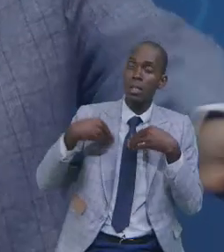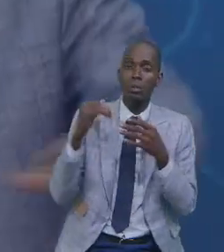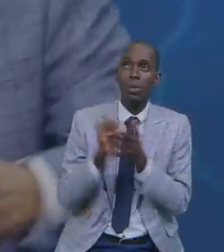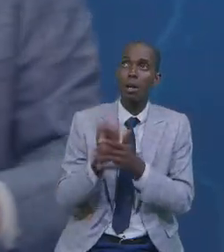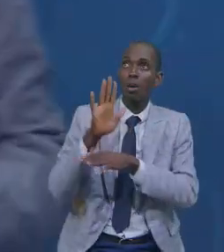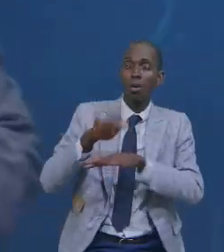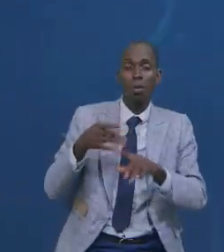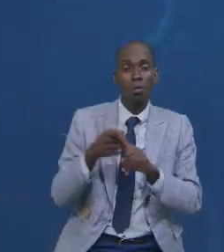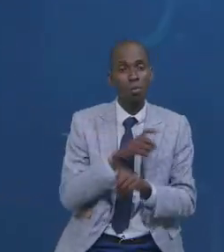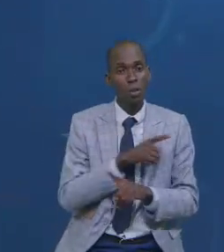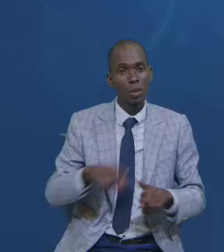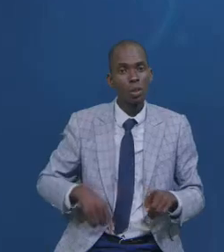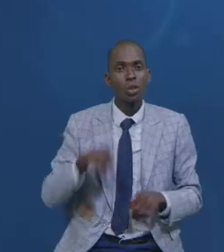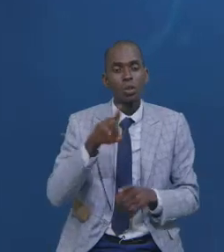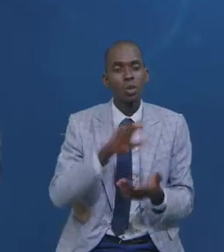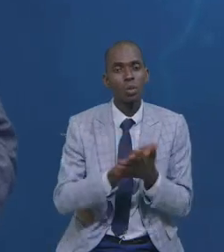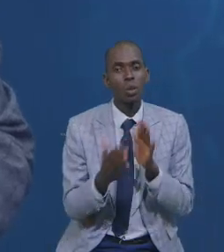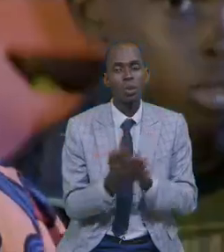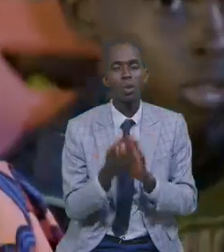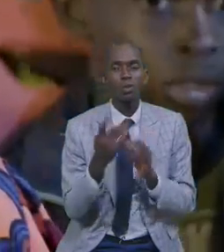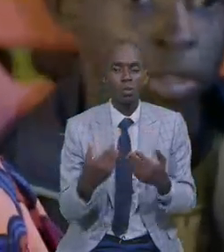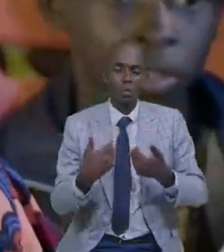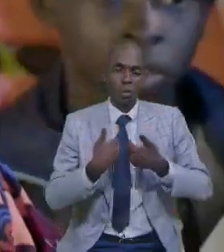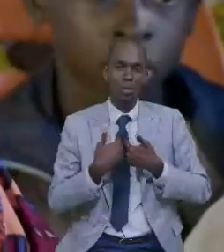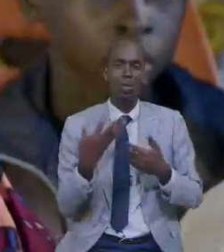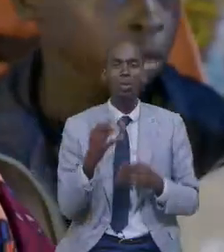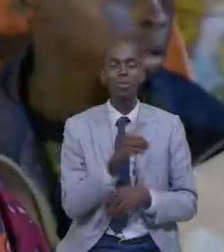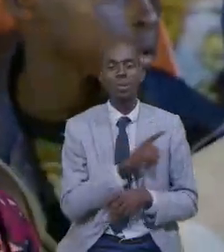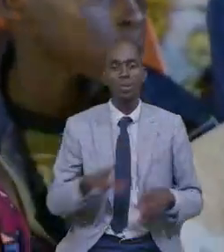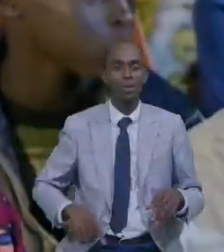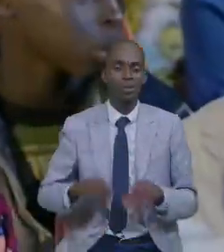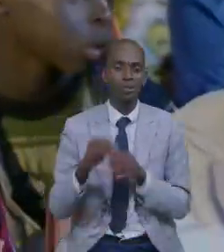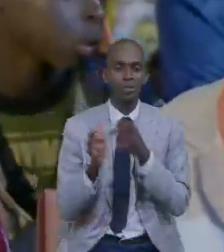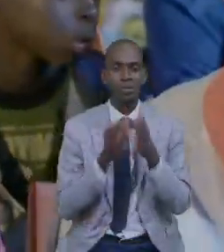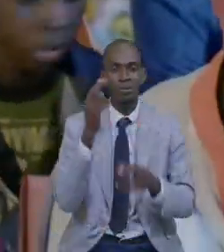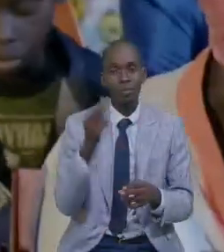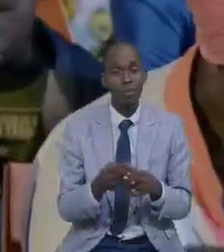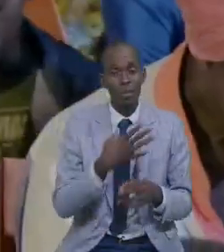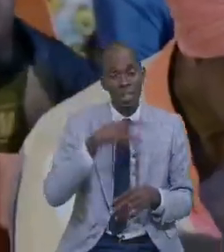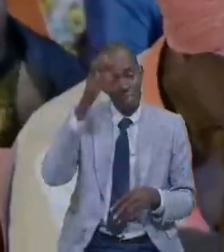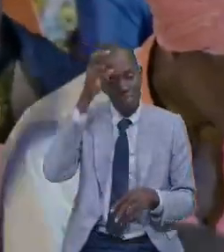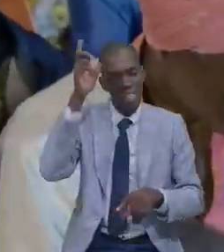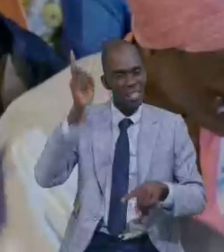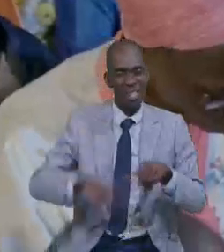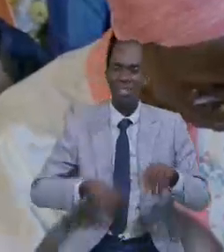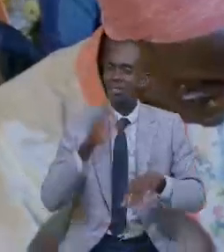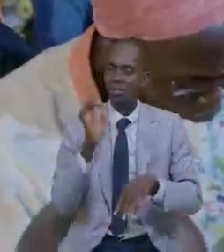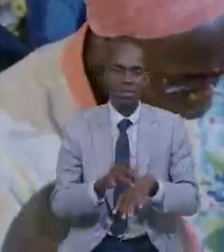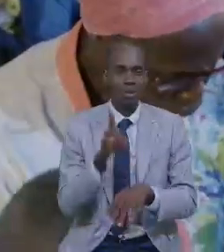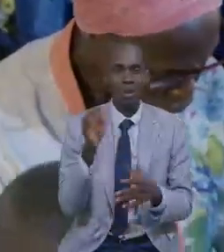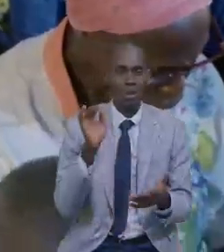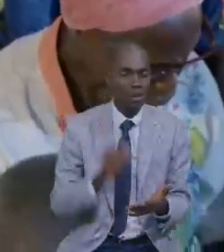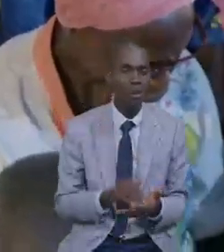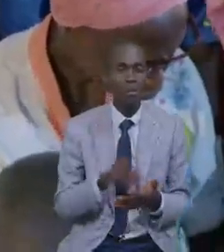you'll become the possession of the Lord. And Satan cannot touch you again. You belong